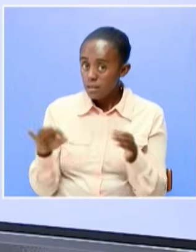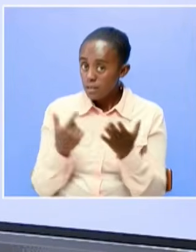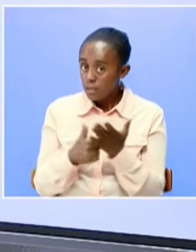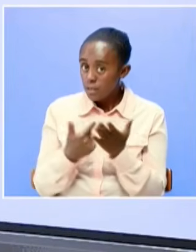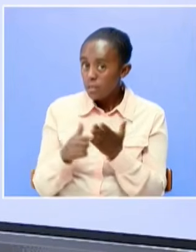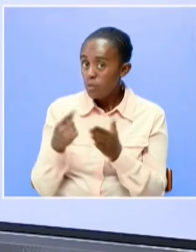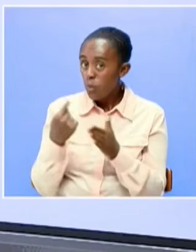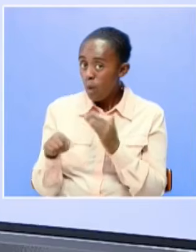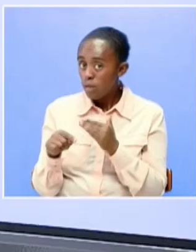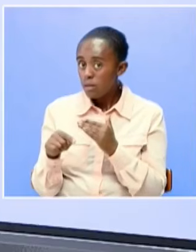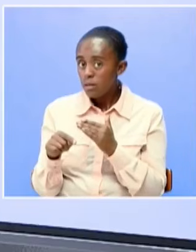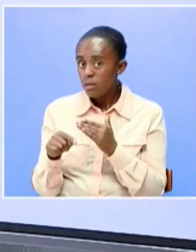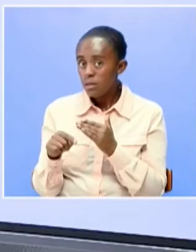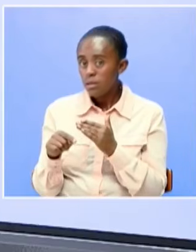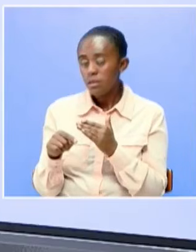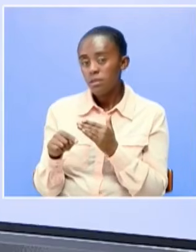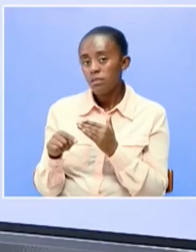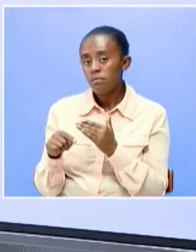is what?